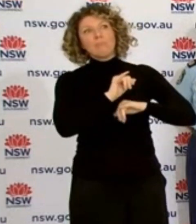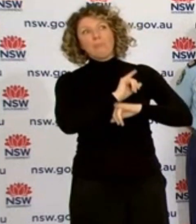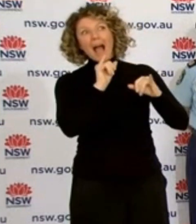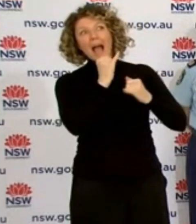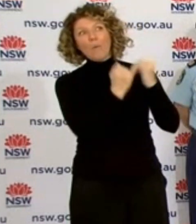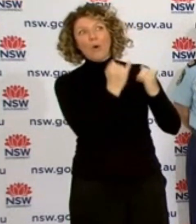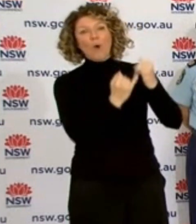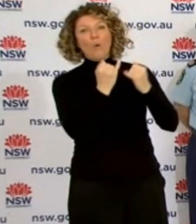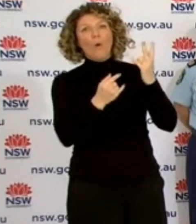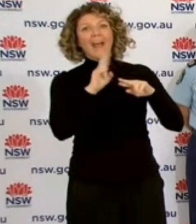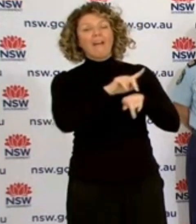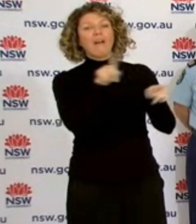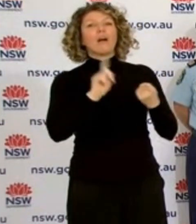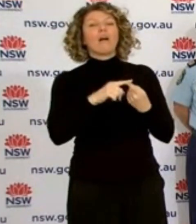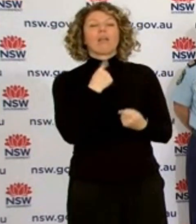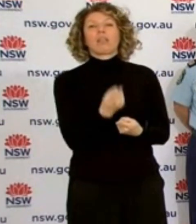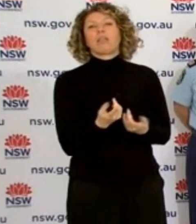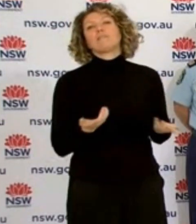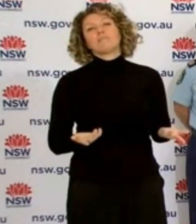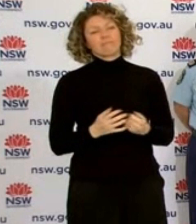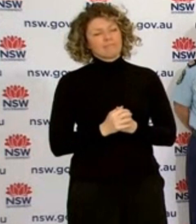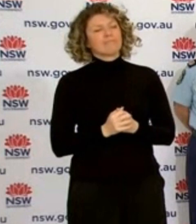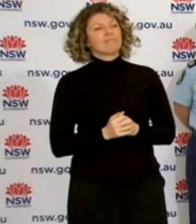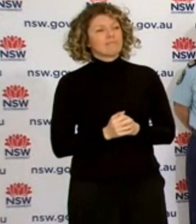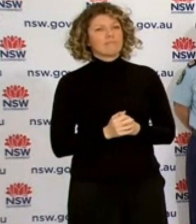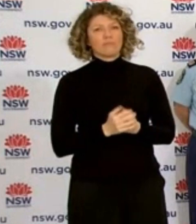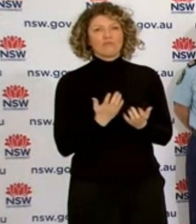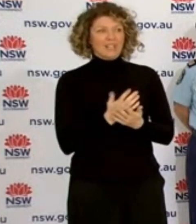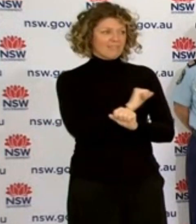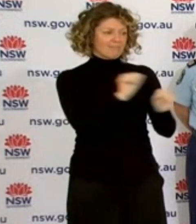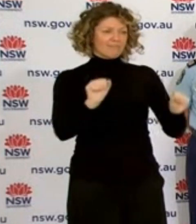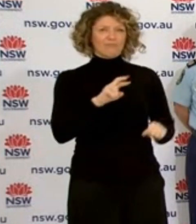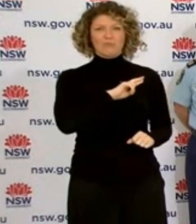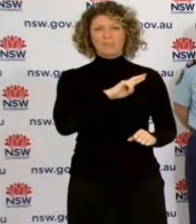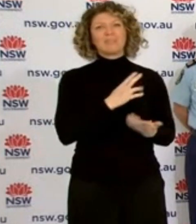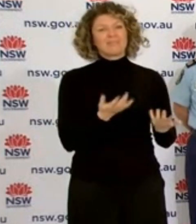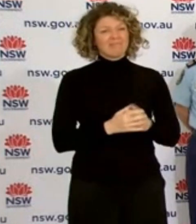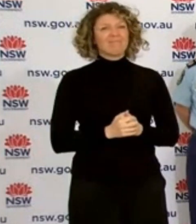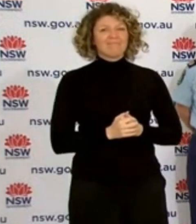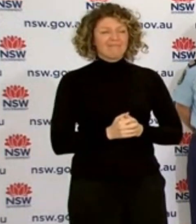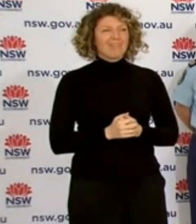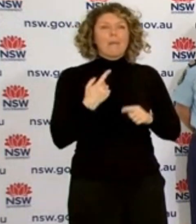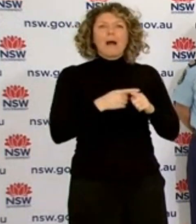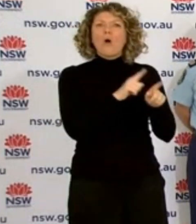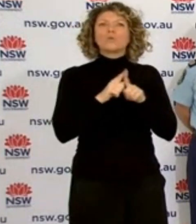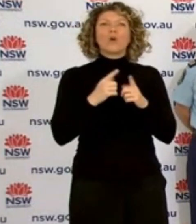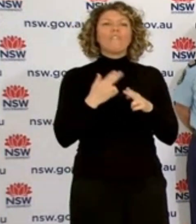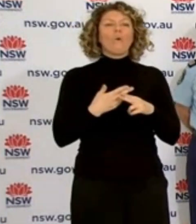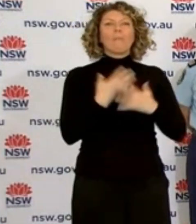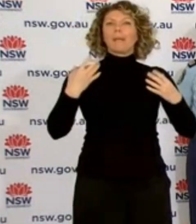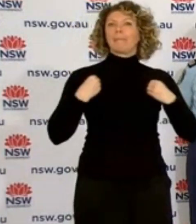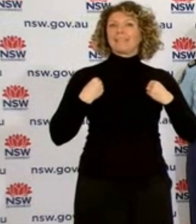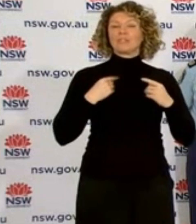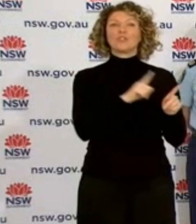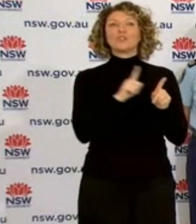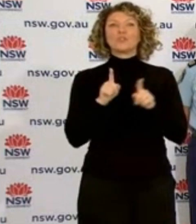together. And everyone has a role to play. And I'd also just do a big call out to industry. I mean, industry needs to